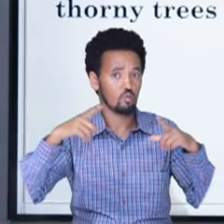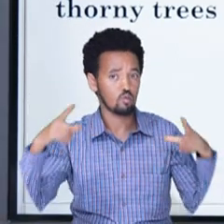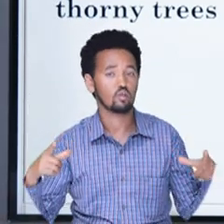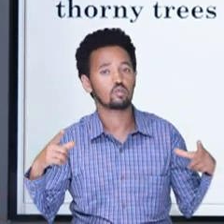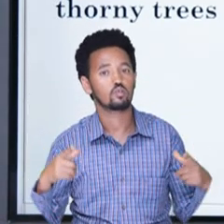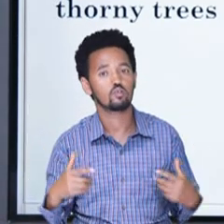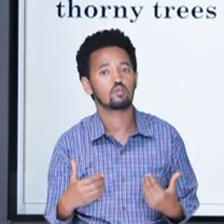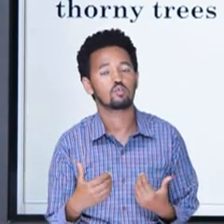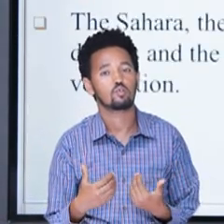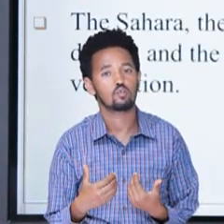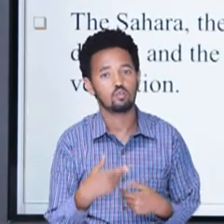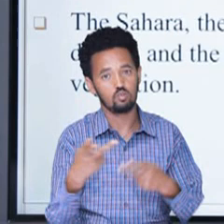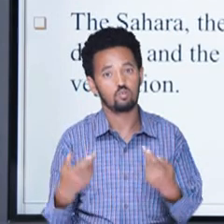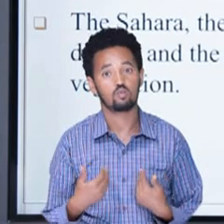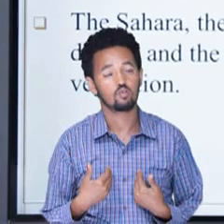trees.